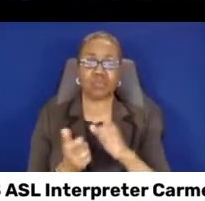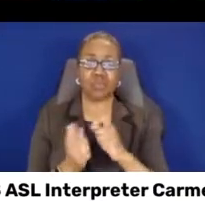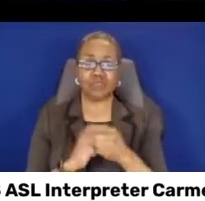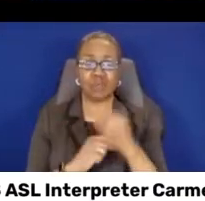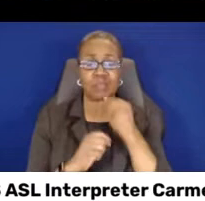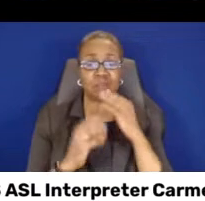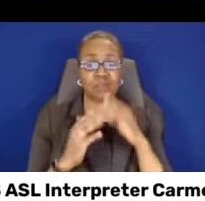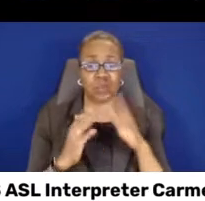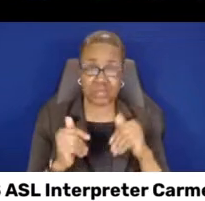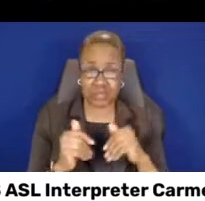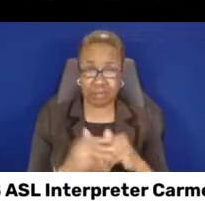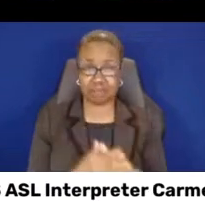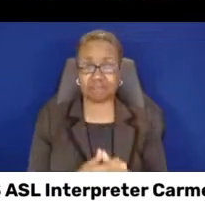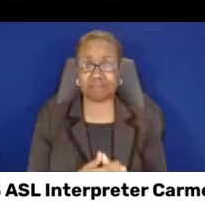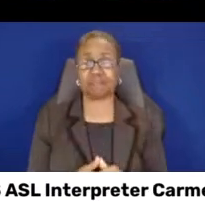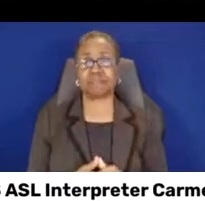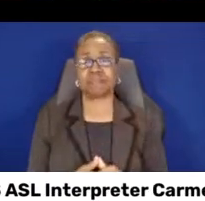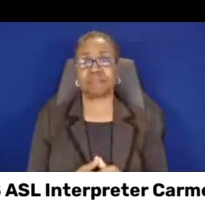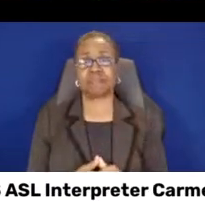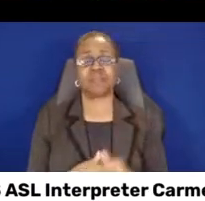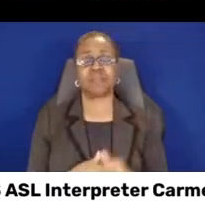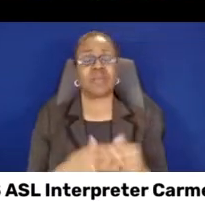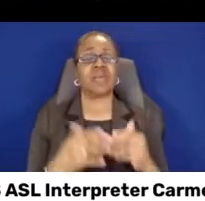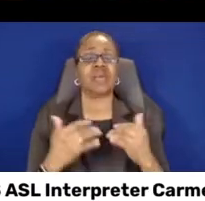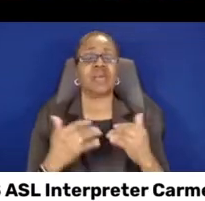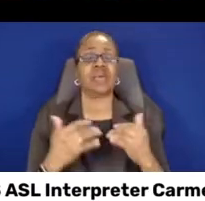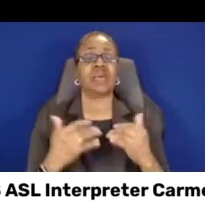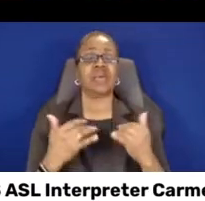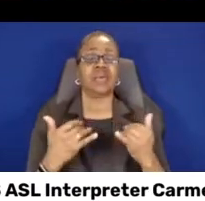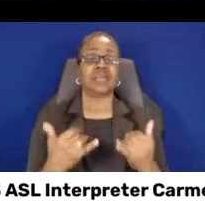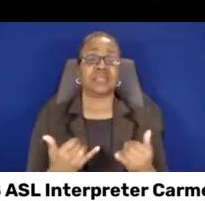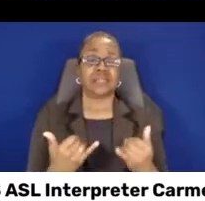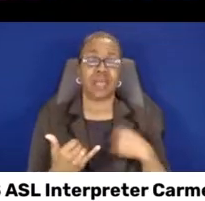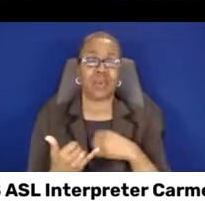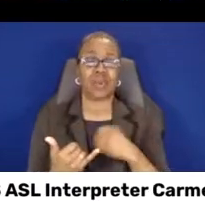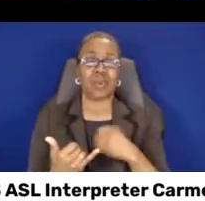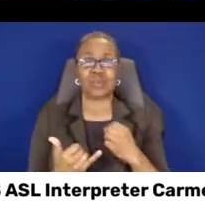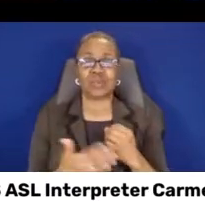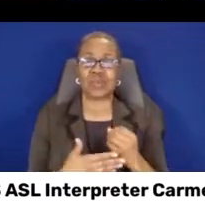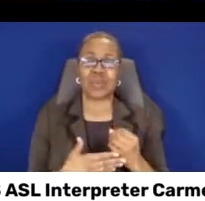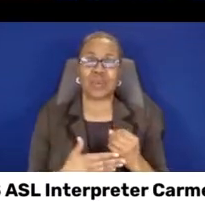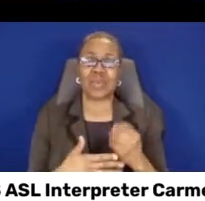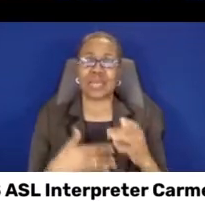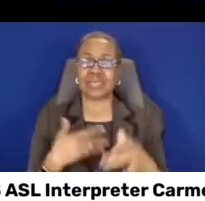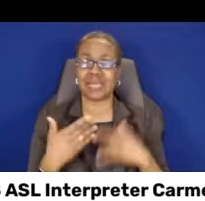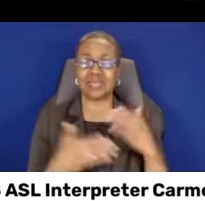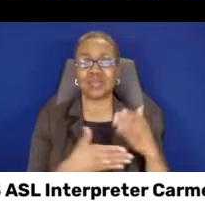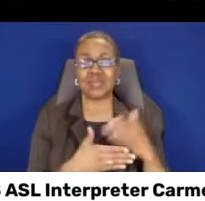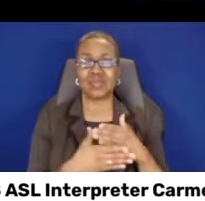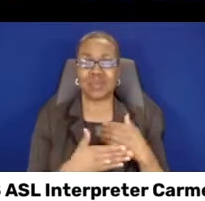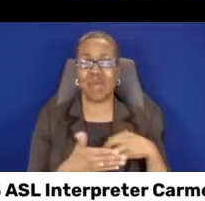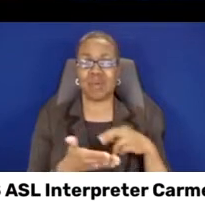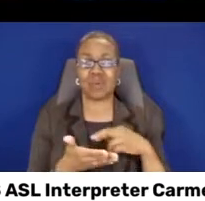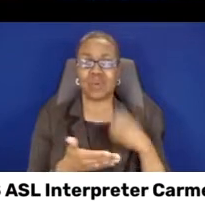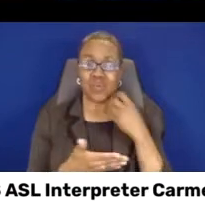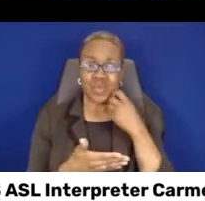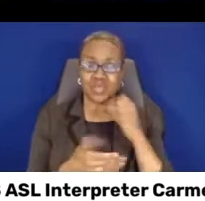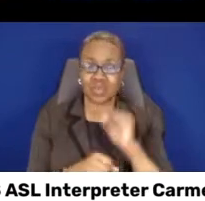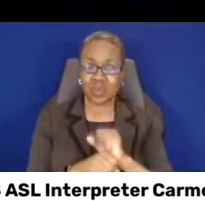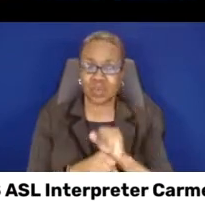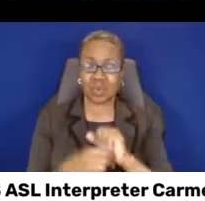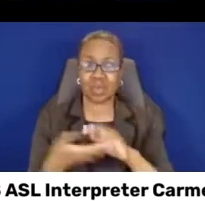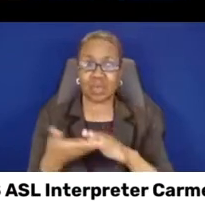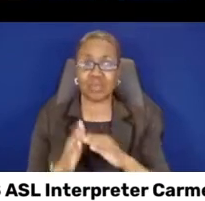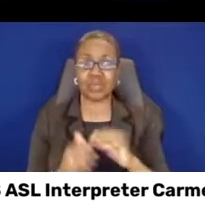system. And today, we're so excited to share our recent work in community